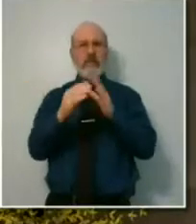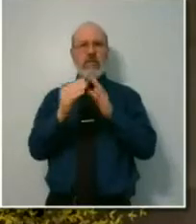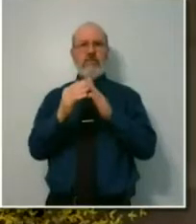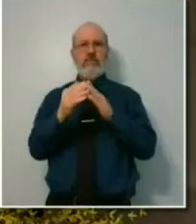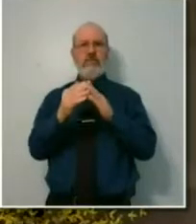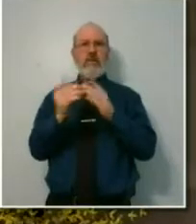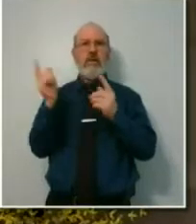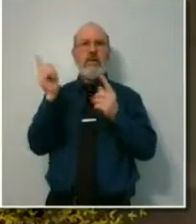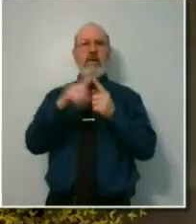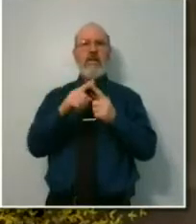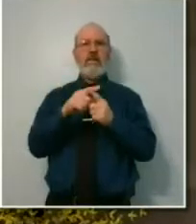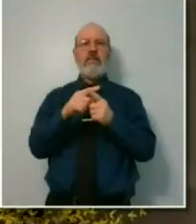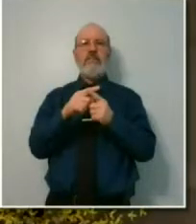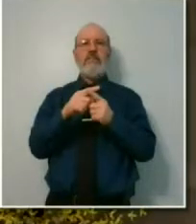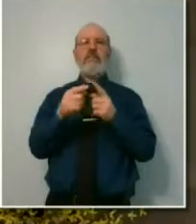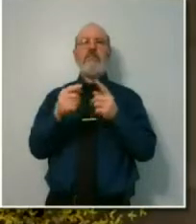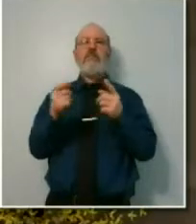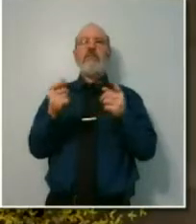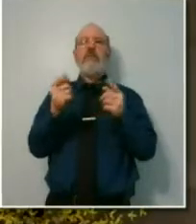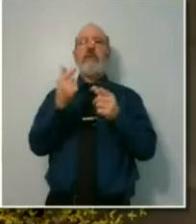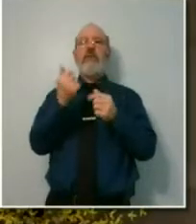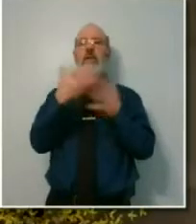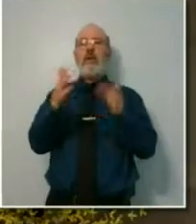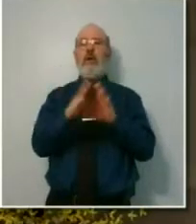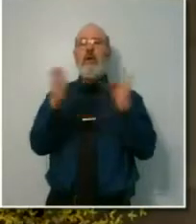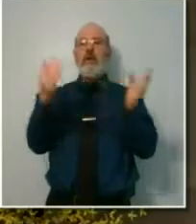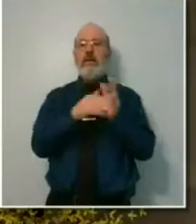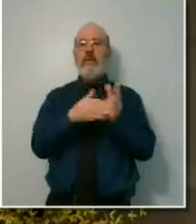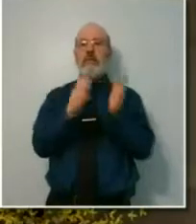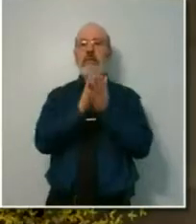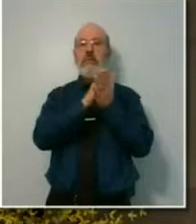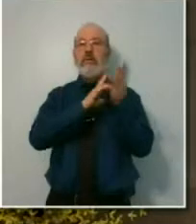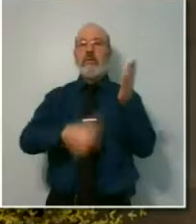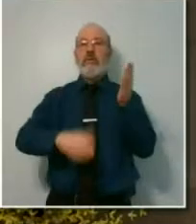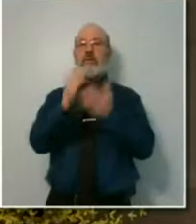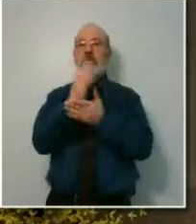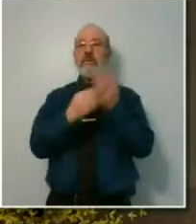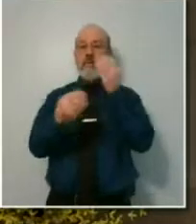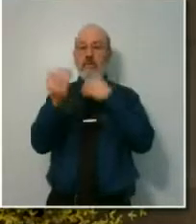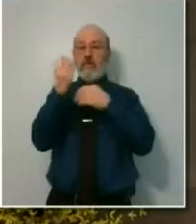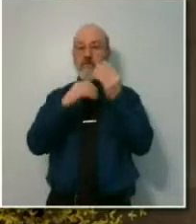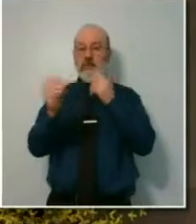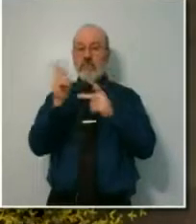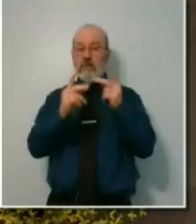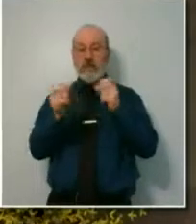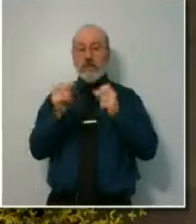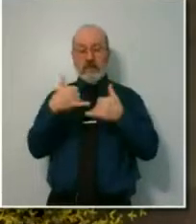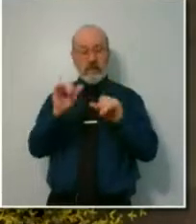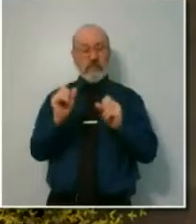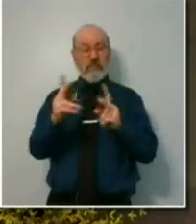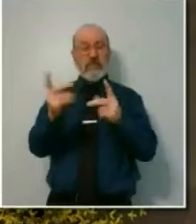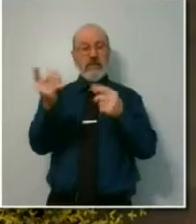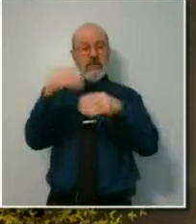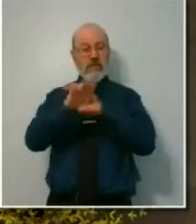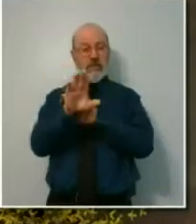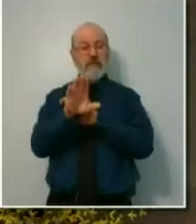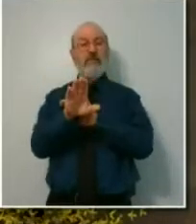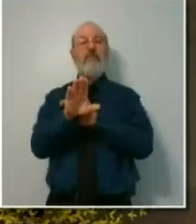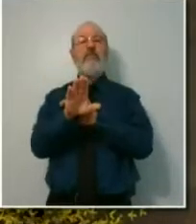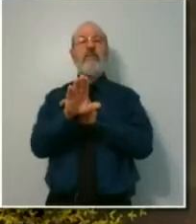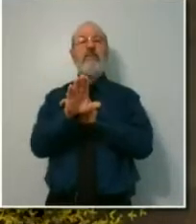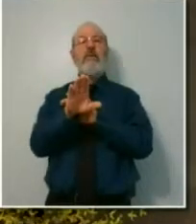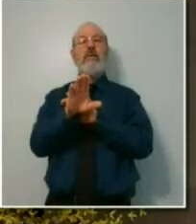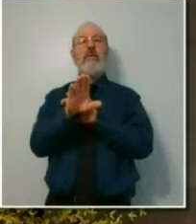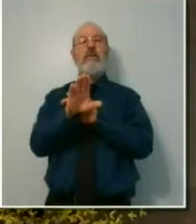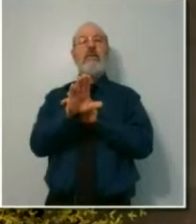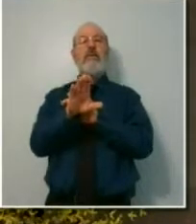the lockdown is repealed. We praise the Lord that some food suppliers are still allowed to enter. The availability